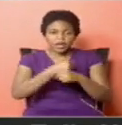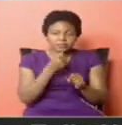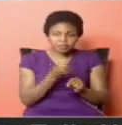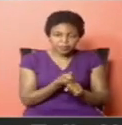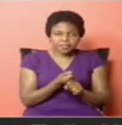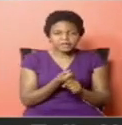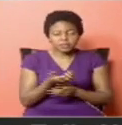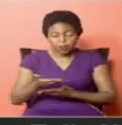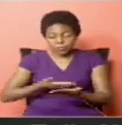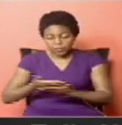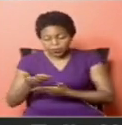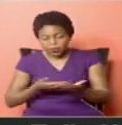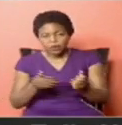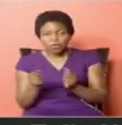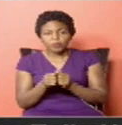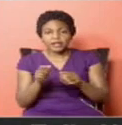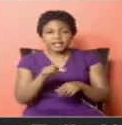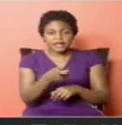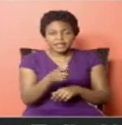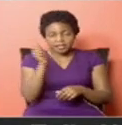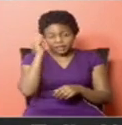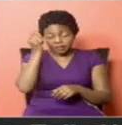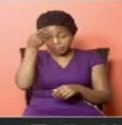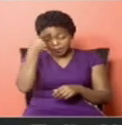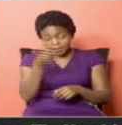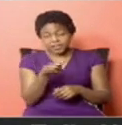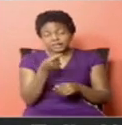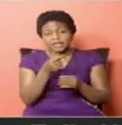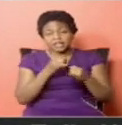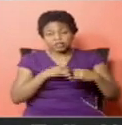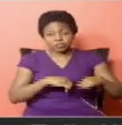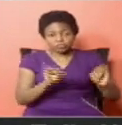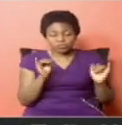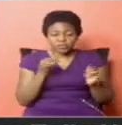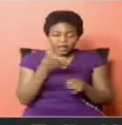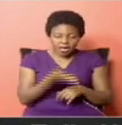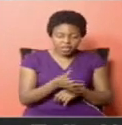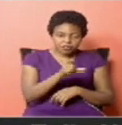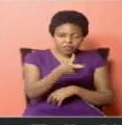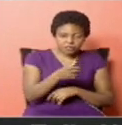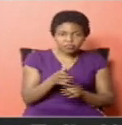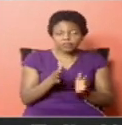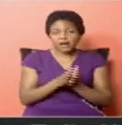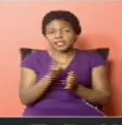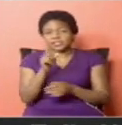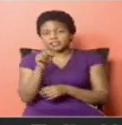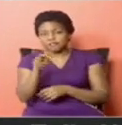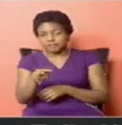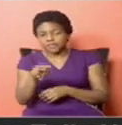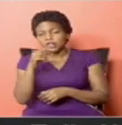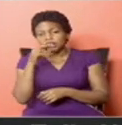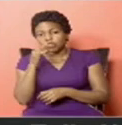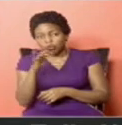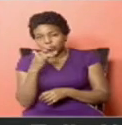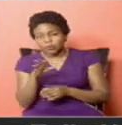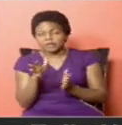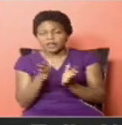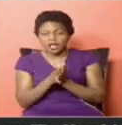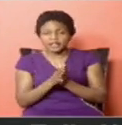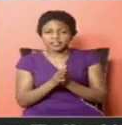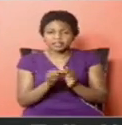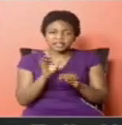government institutions and also held radio and TV talk shows and civic